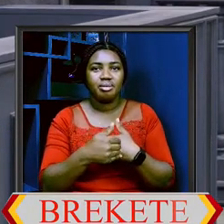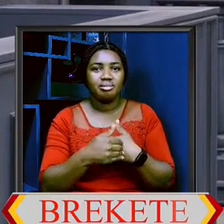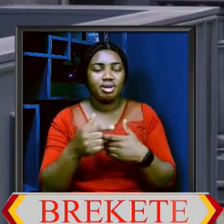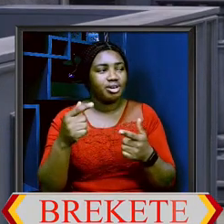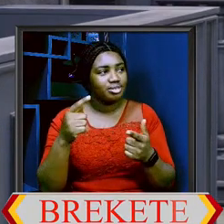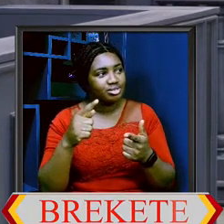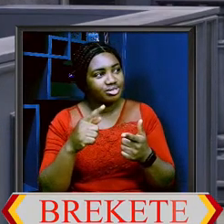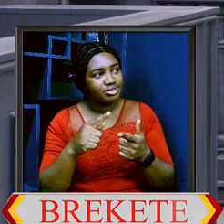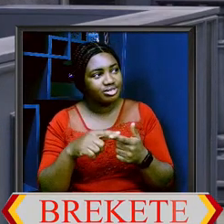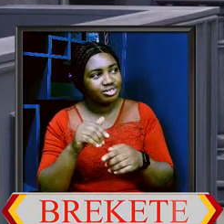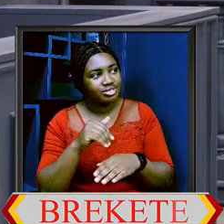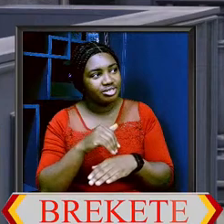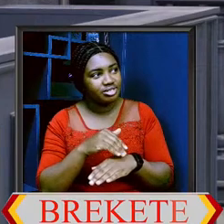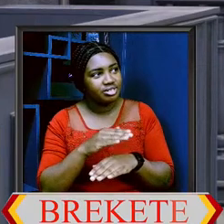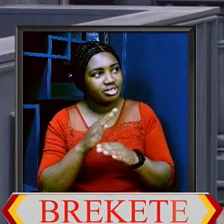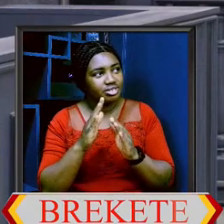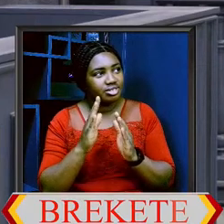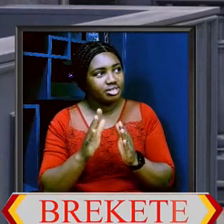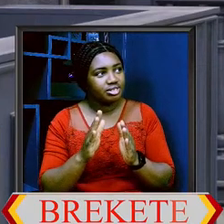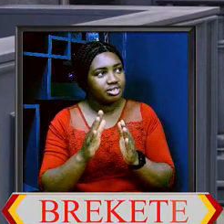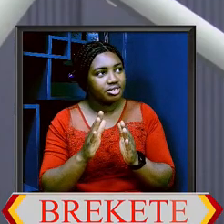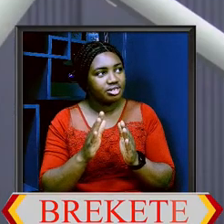toay back